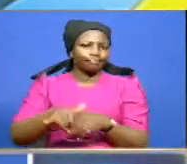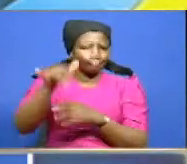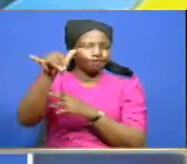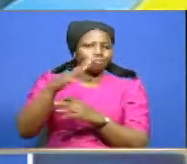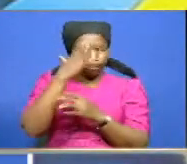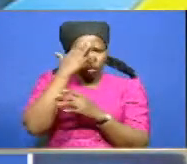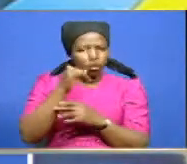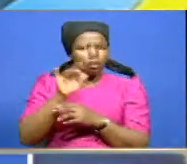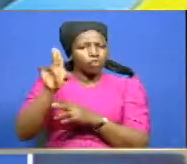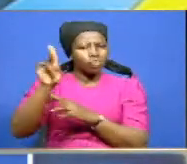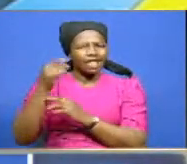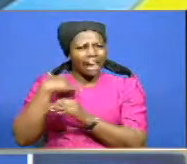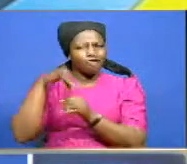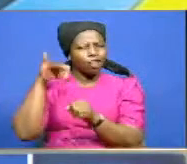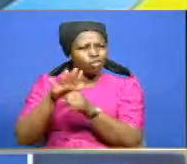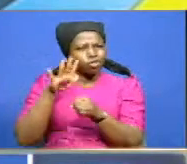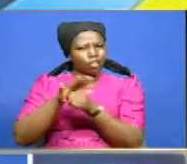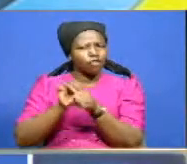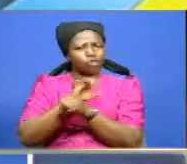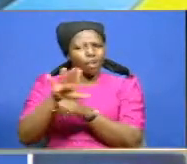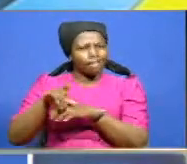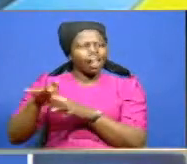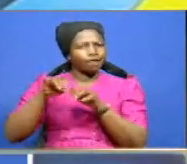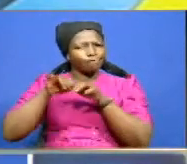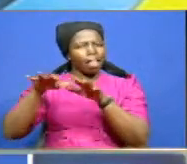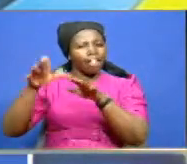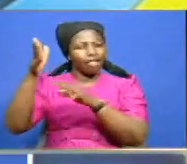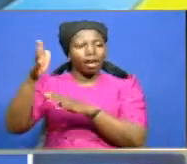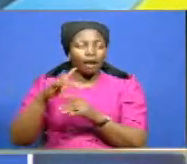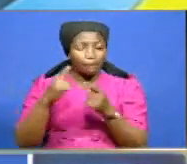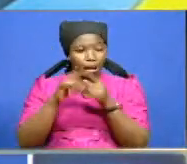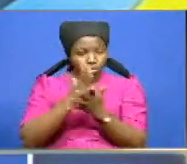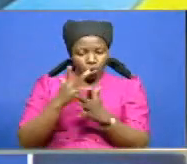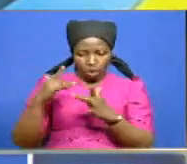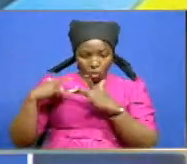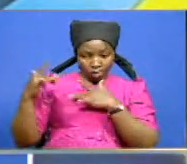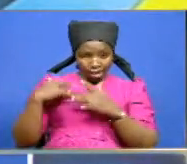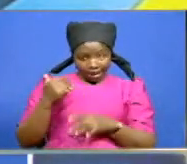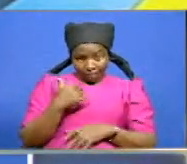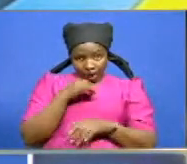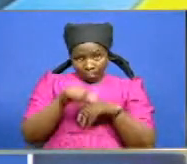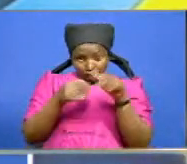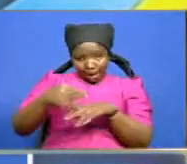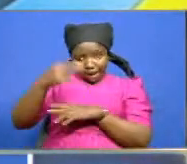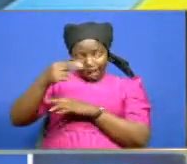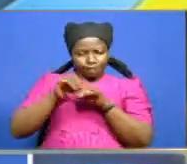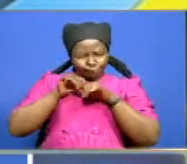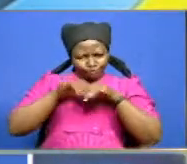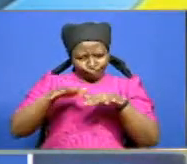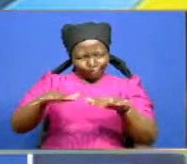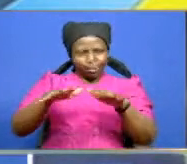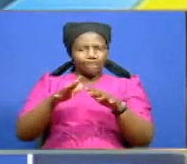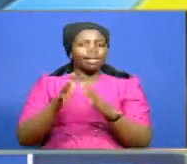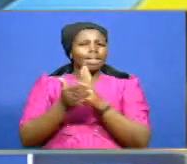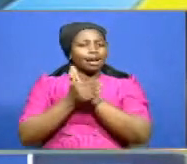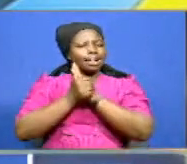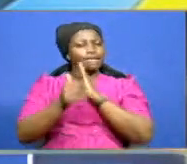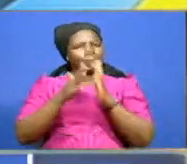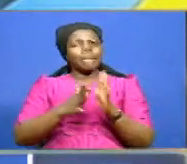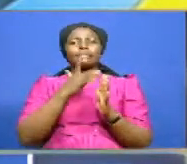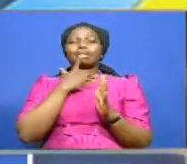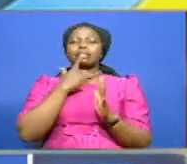spreading in the UK. However, despite the concern over the high transmission spread of the new strain, experts say there is no